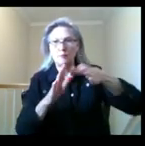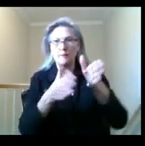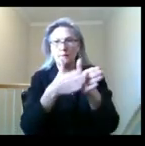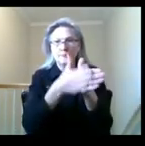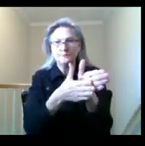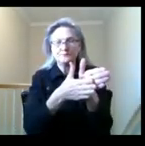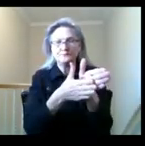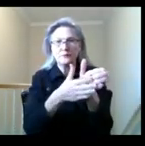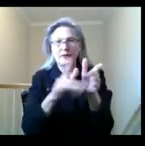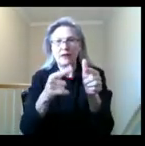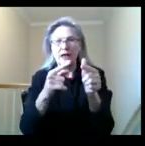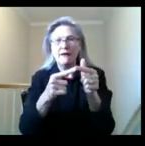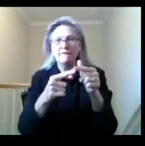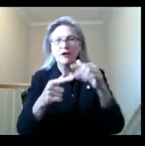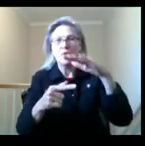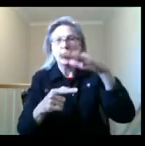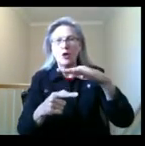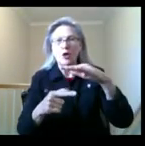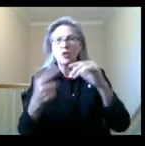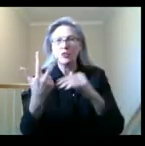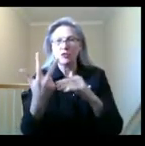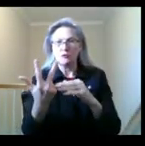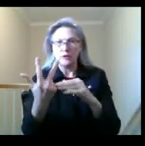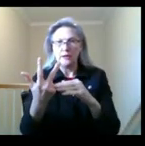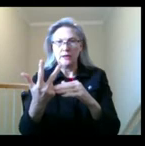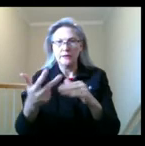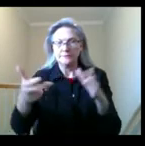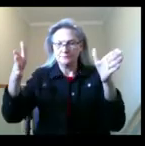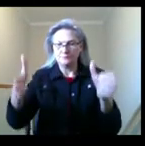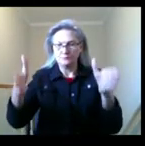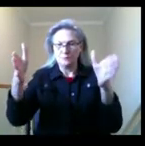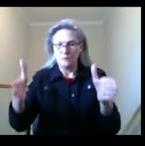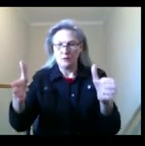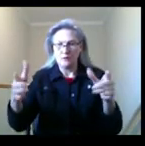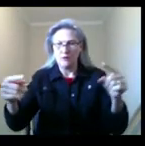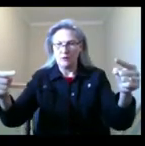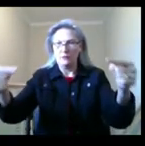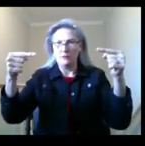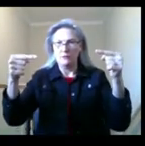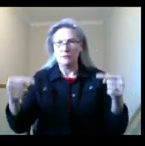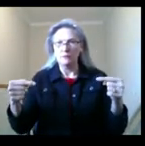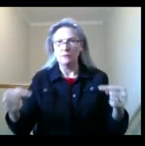Then I have three, which would be the outside. So we've done this side,